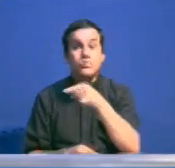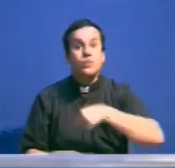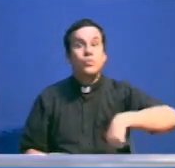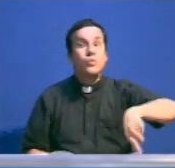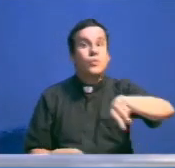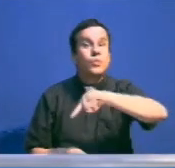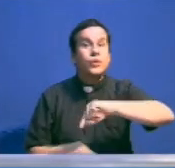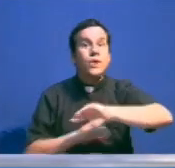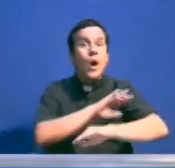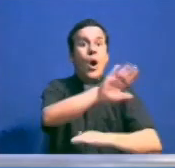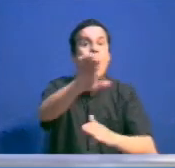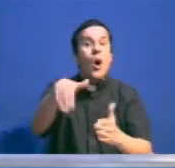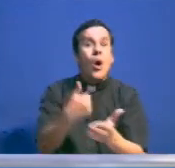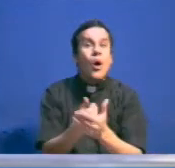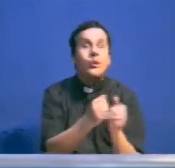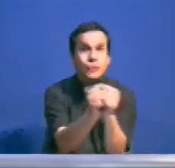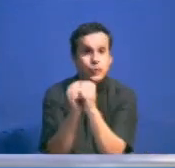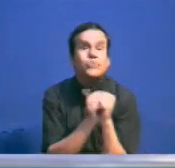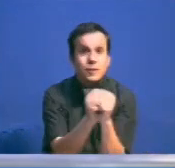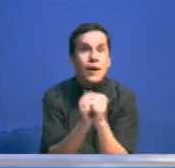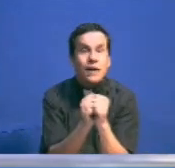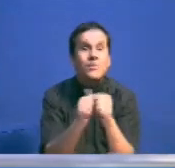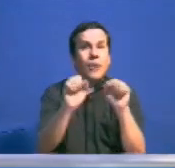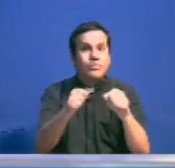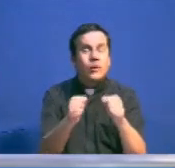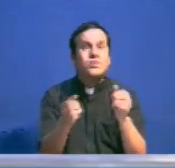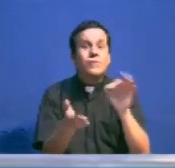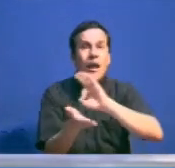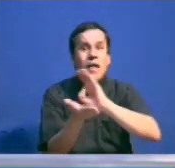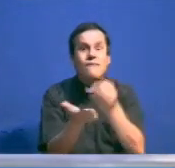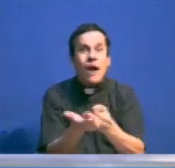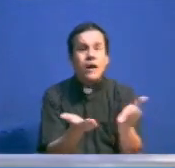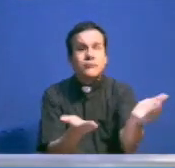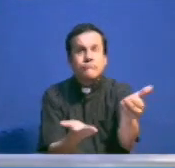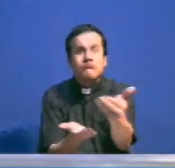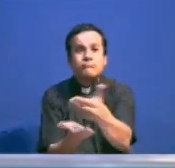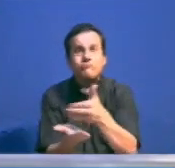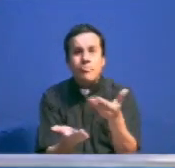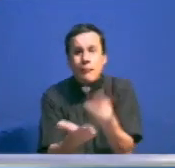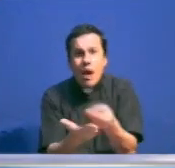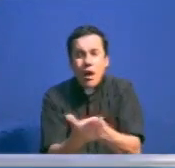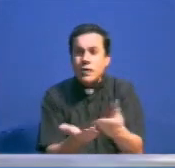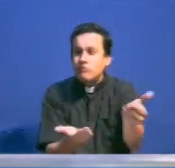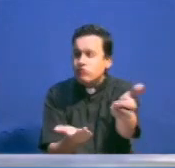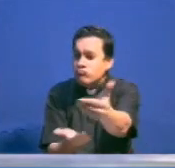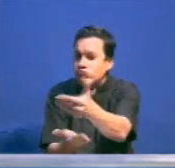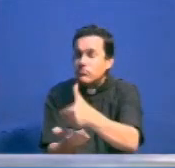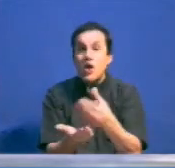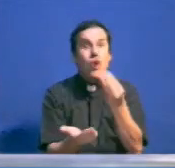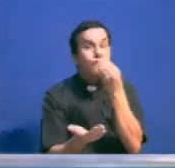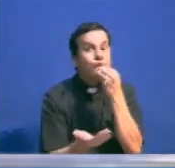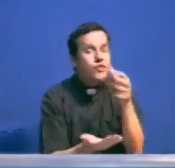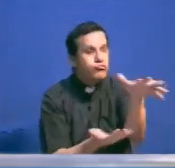all pull together to raise funds, to raise money, to raise food,